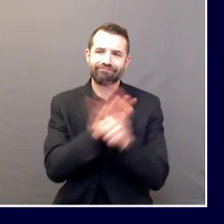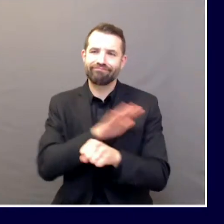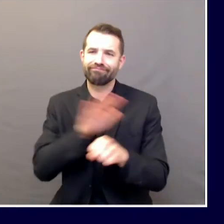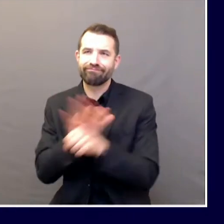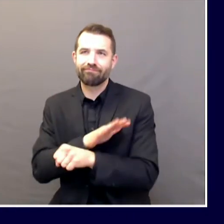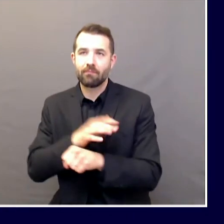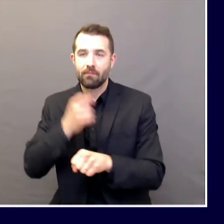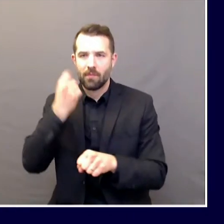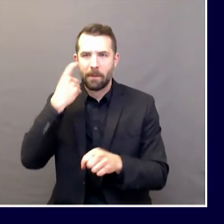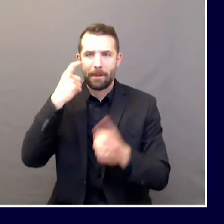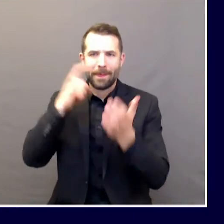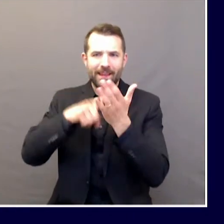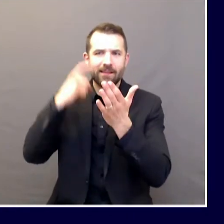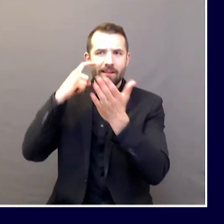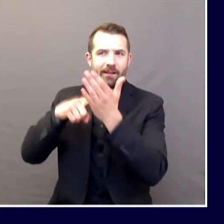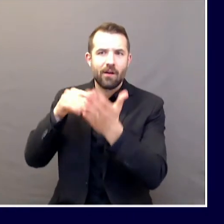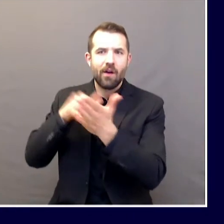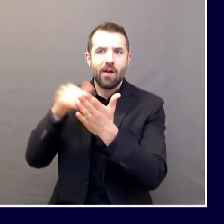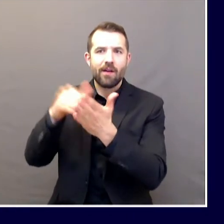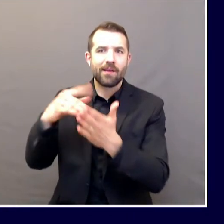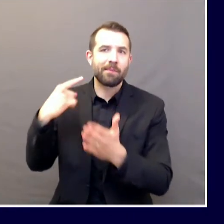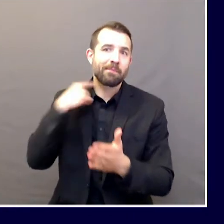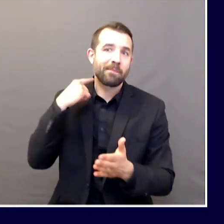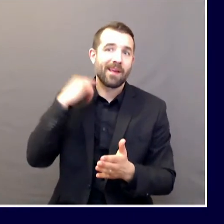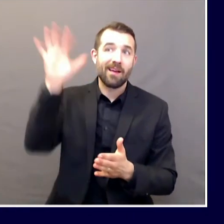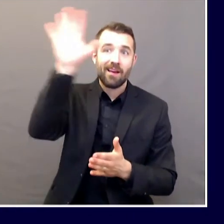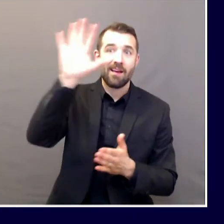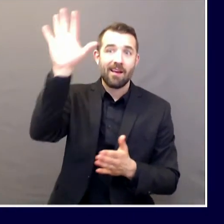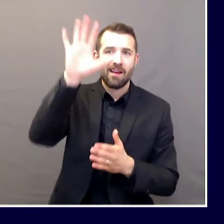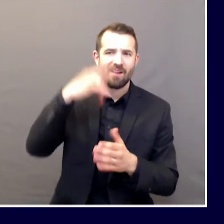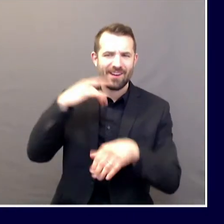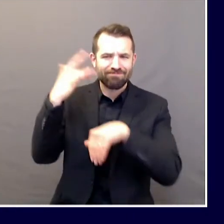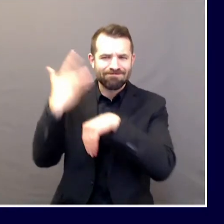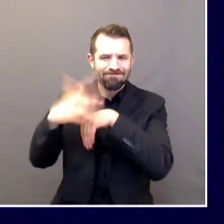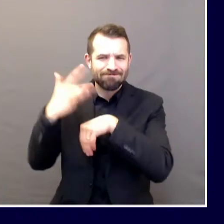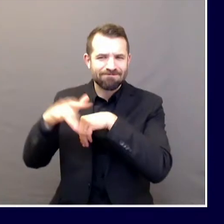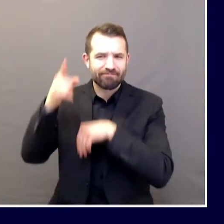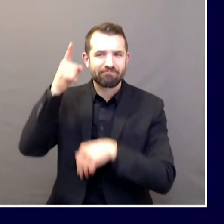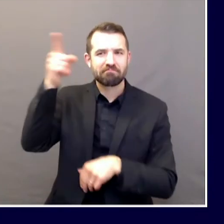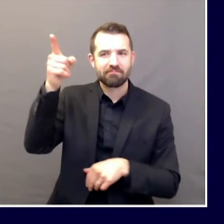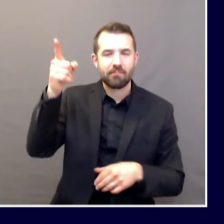openings on multiple days of the week. And so I guess one is just,